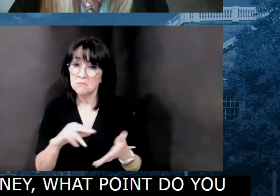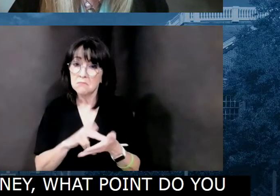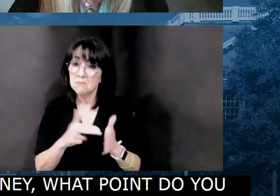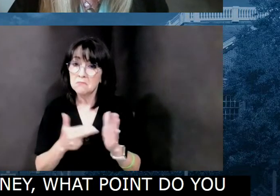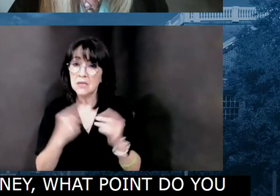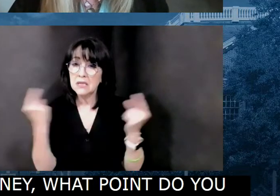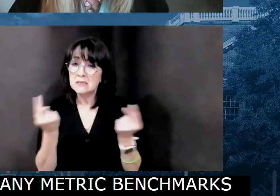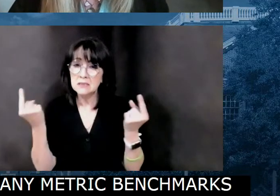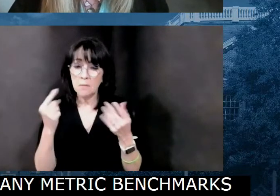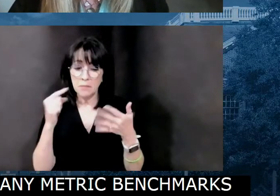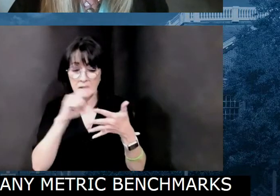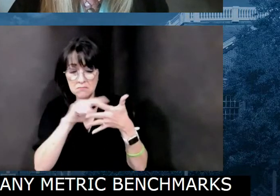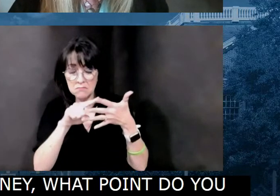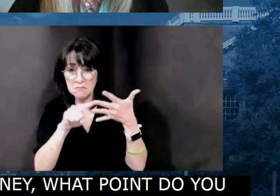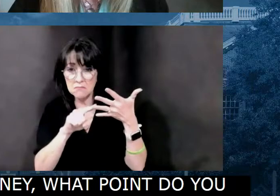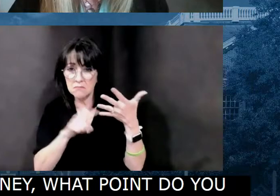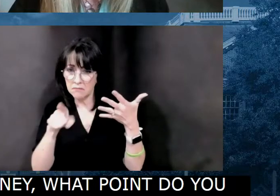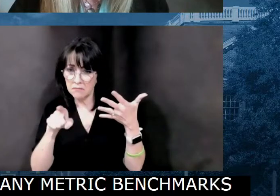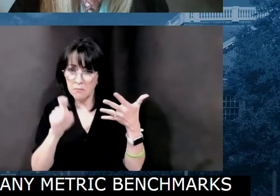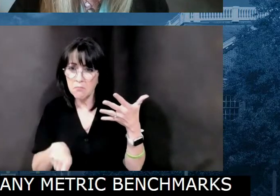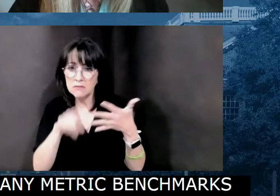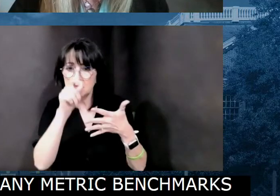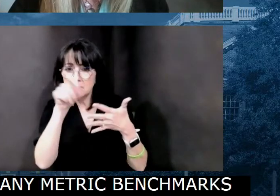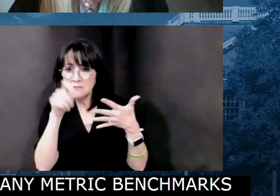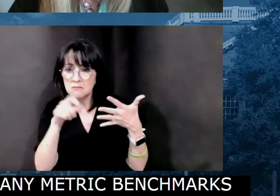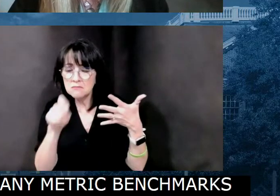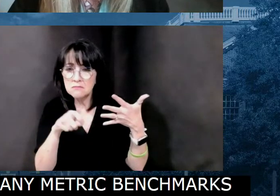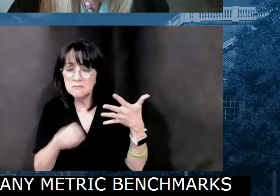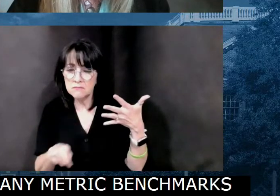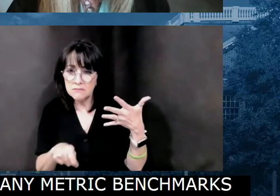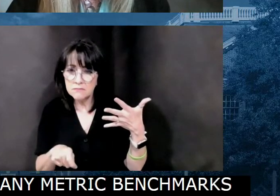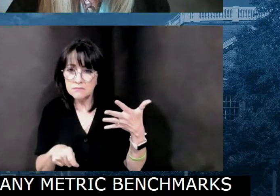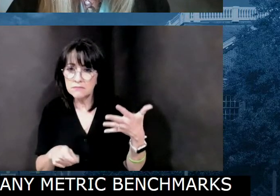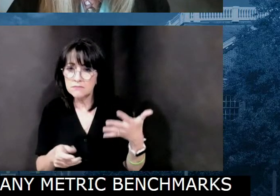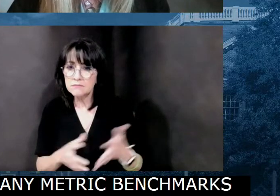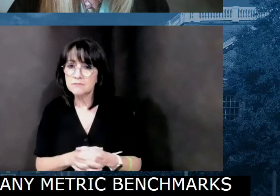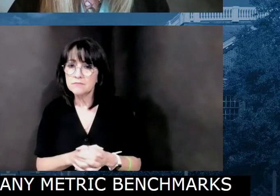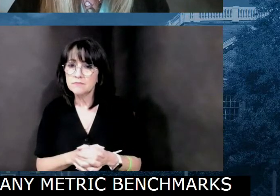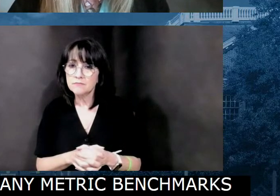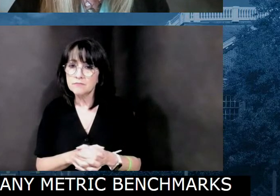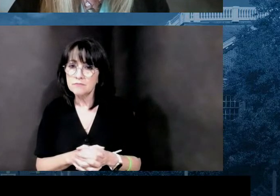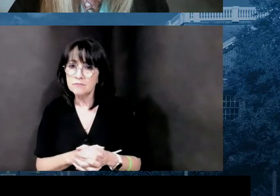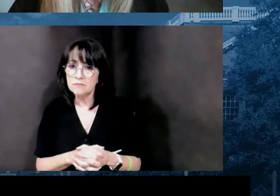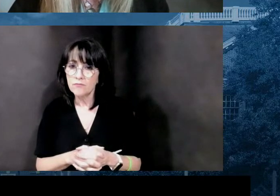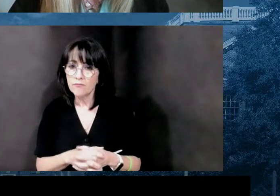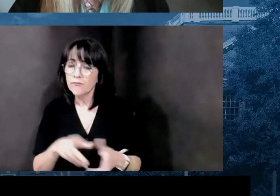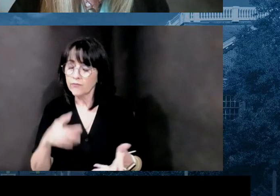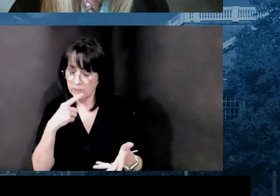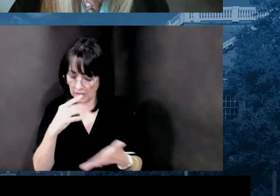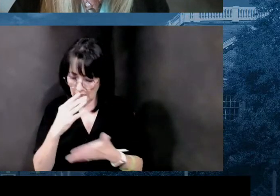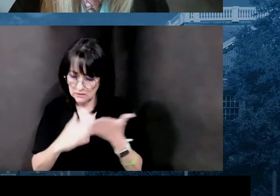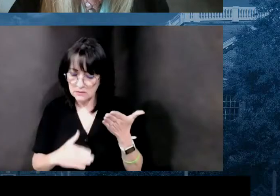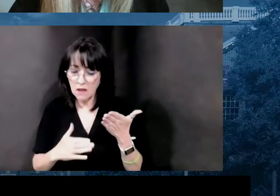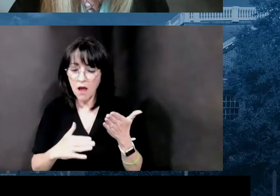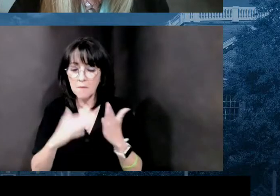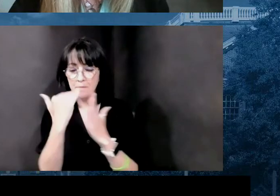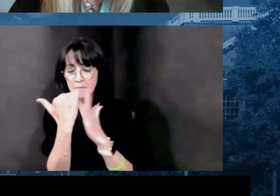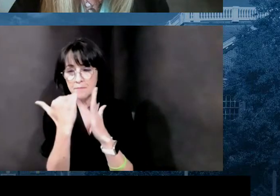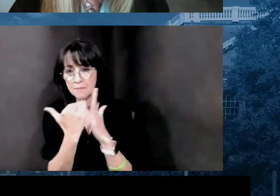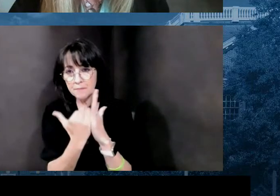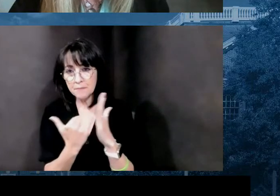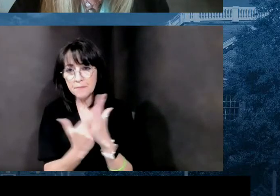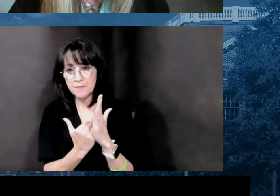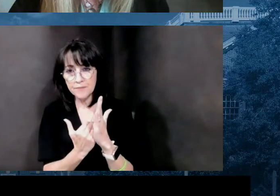are taking down and sunsetting parts of the emergency order as we go, as